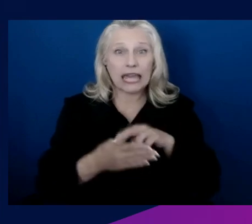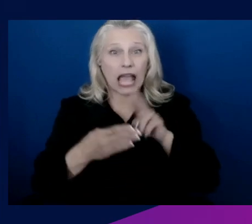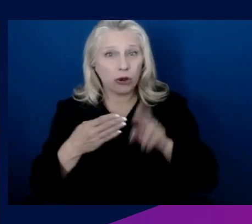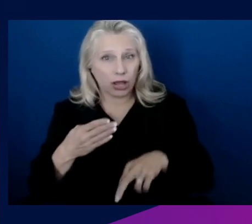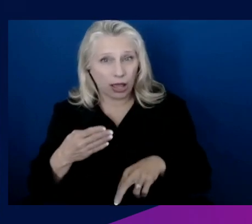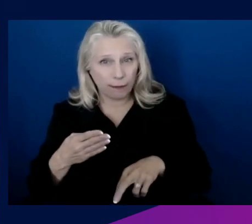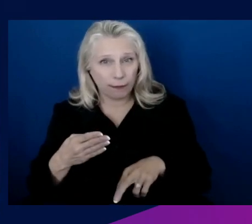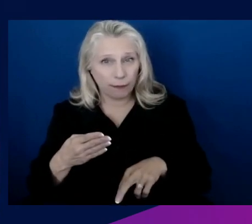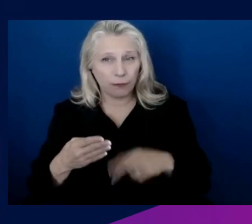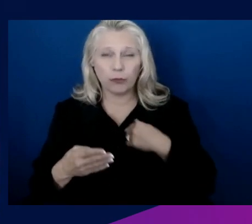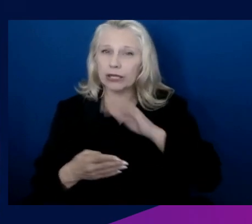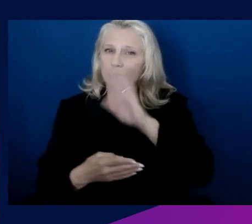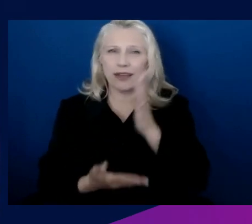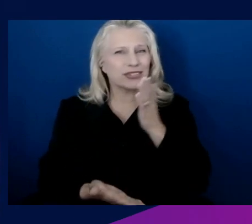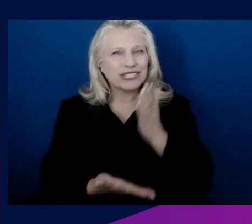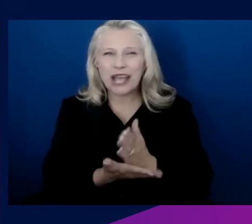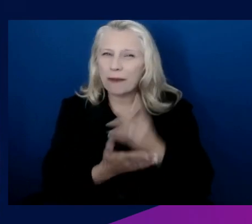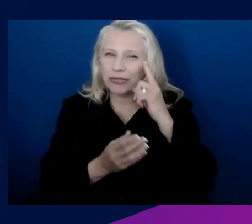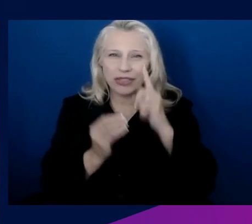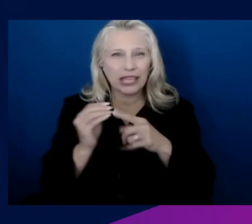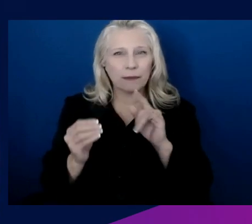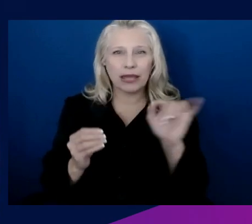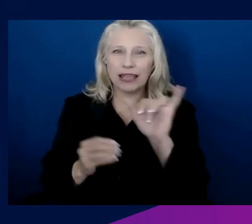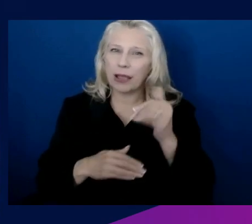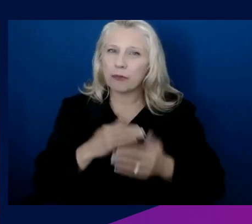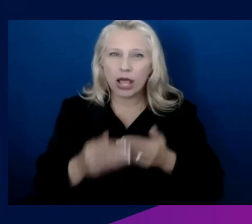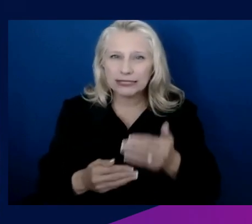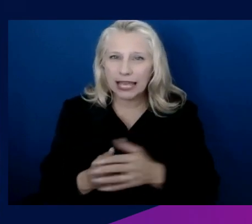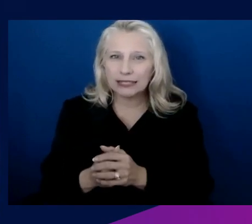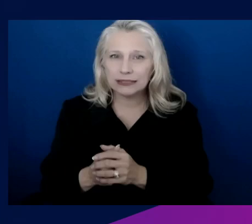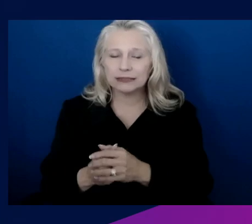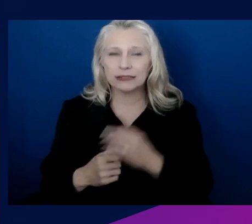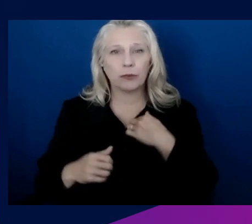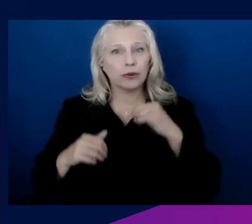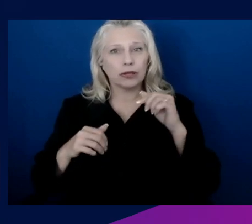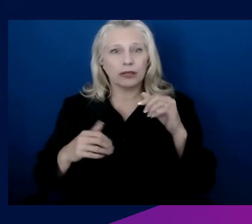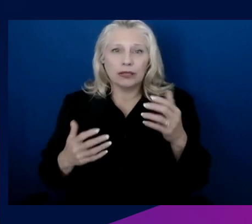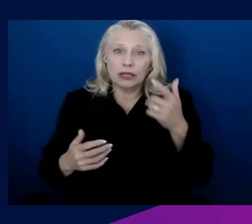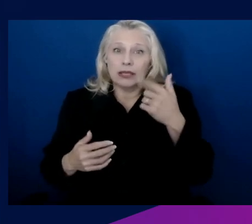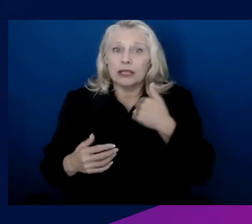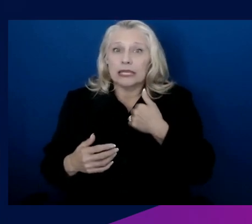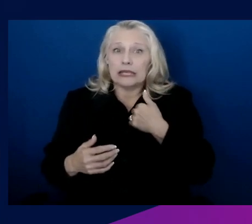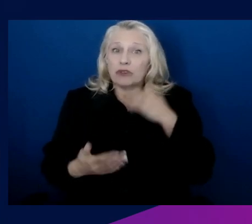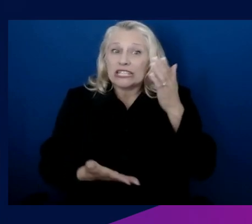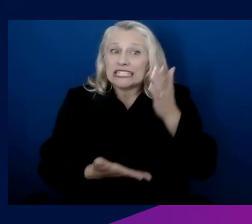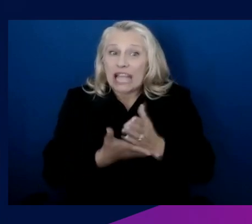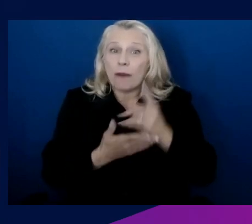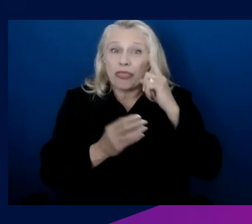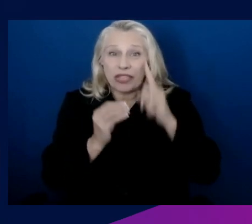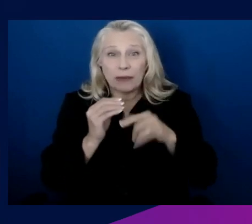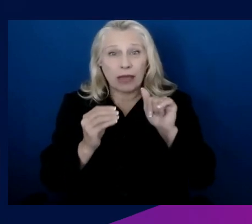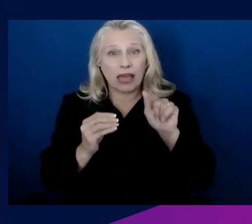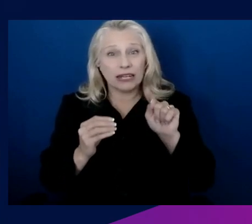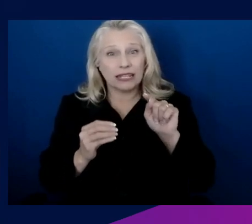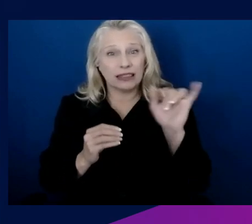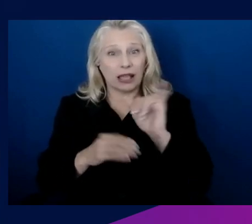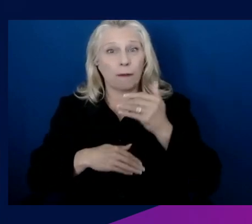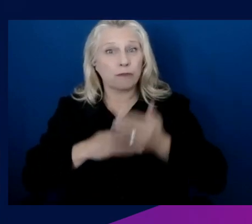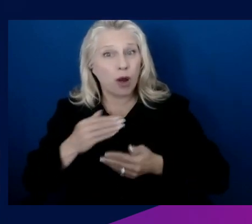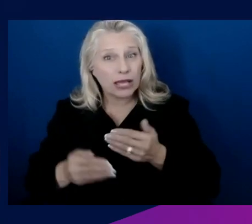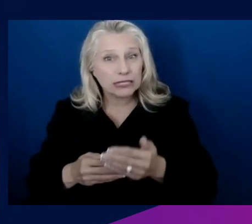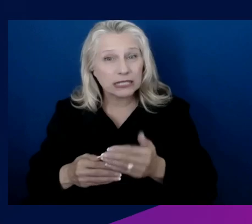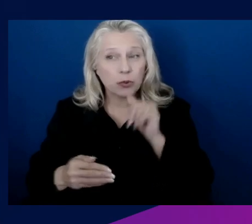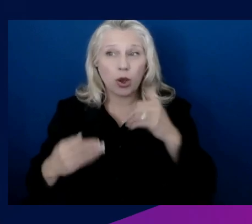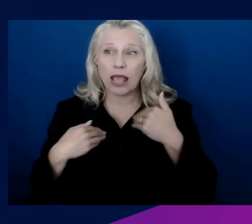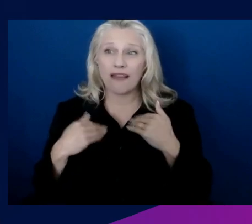stop thinking about it as a process. We can never, because if we stop thinking about it as a process, we won't have equity